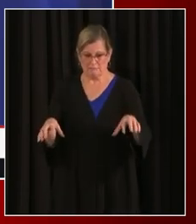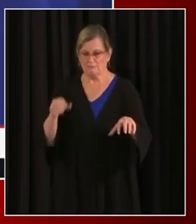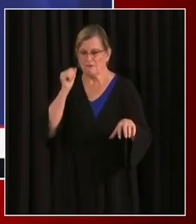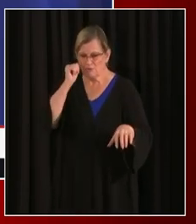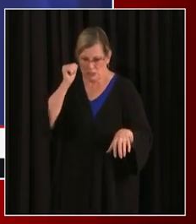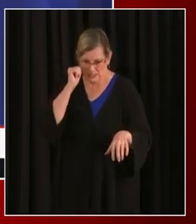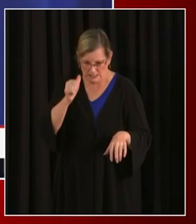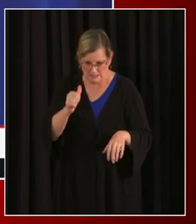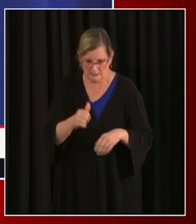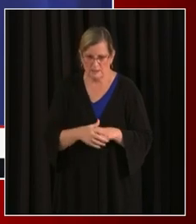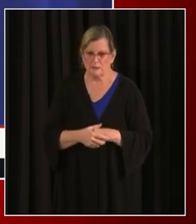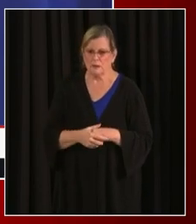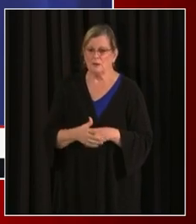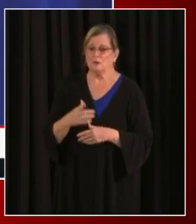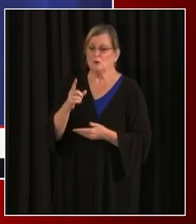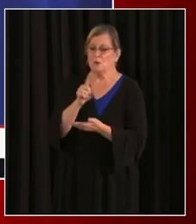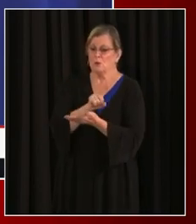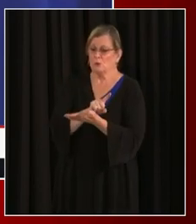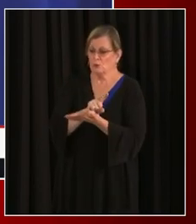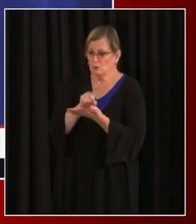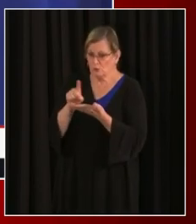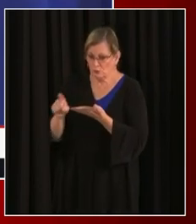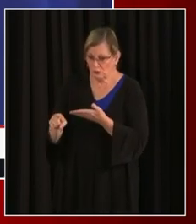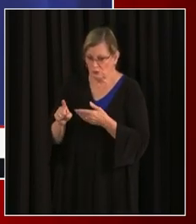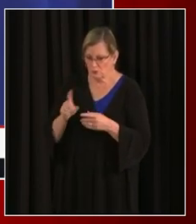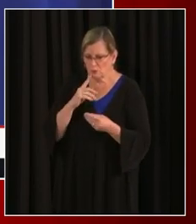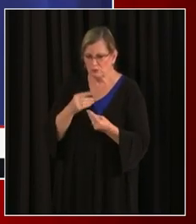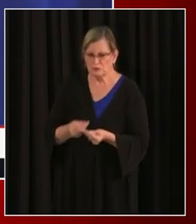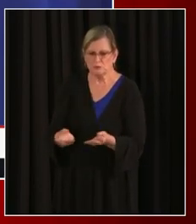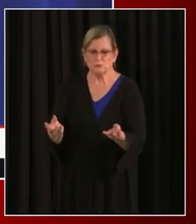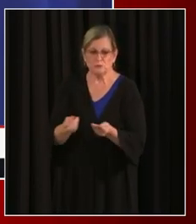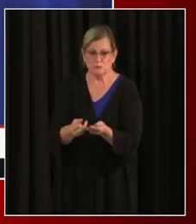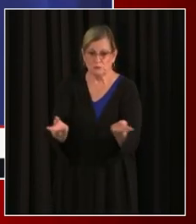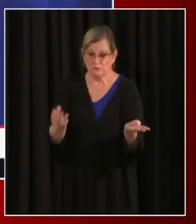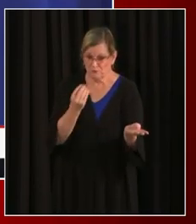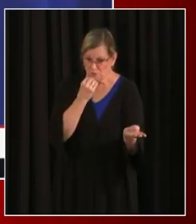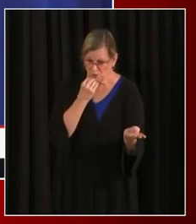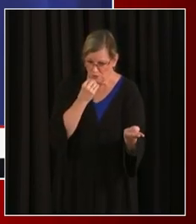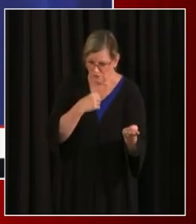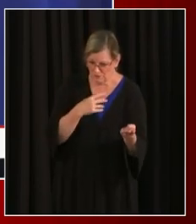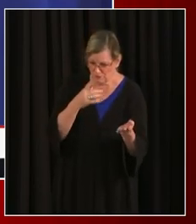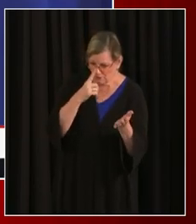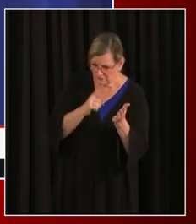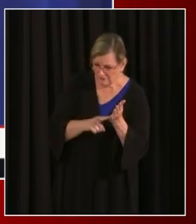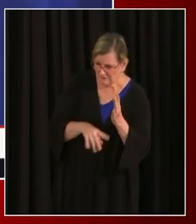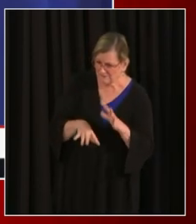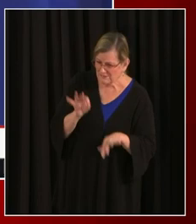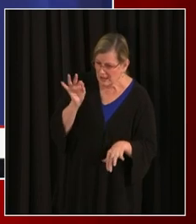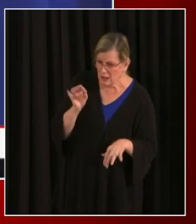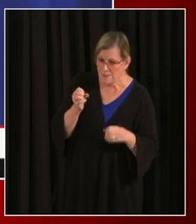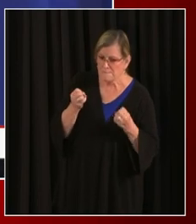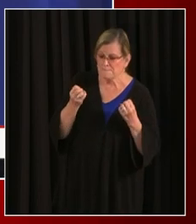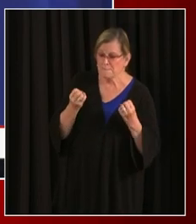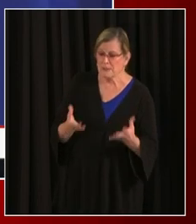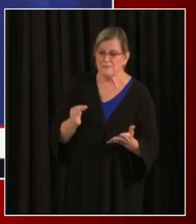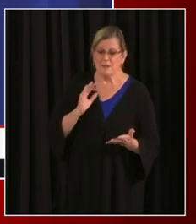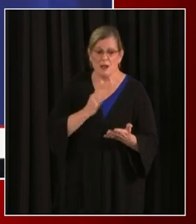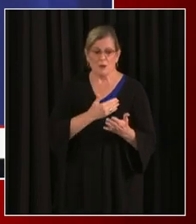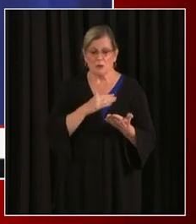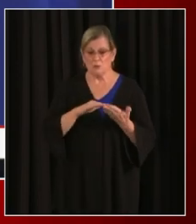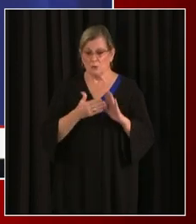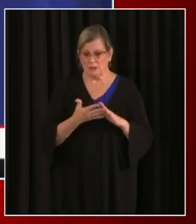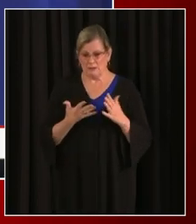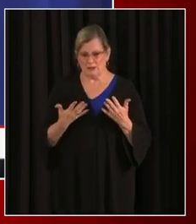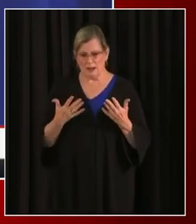across our week to distribute groceries. Through that, we have found that many of our community-based organizations can better